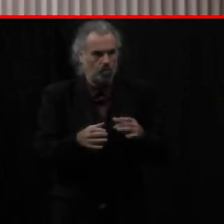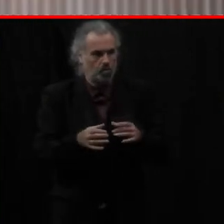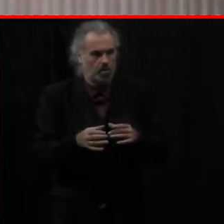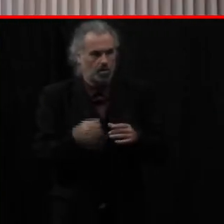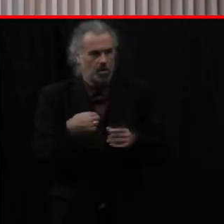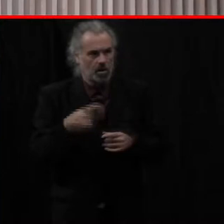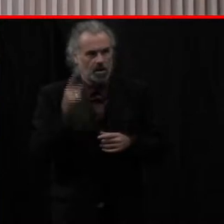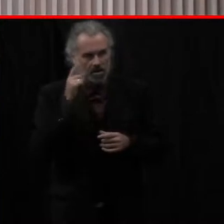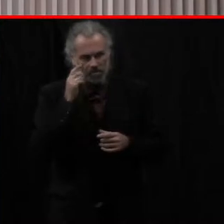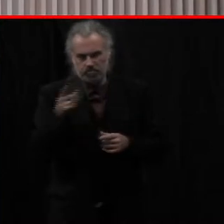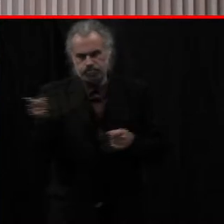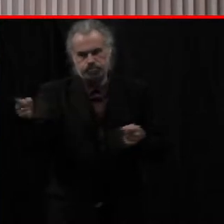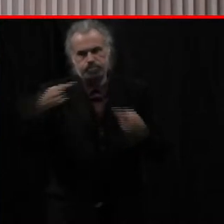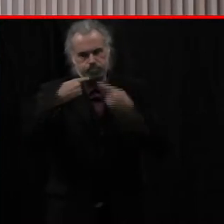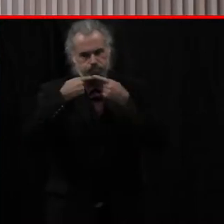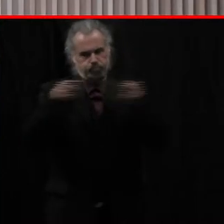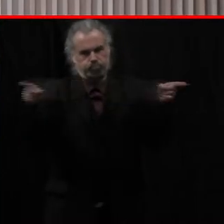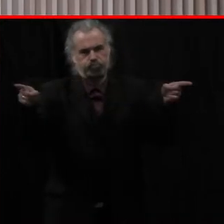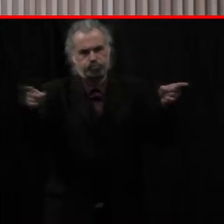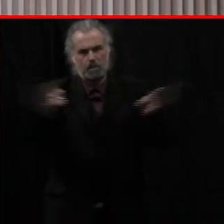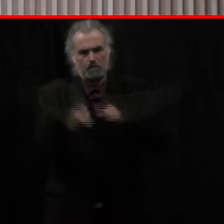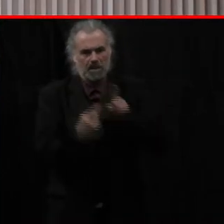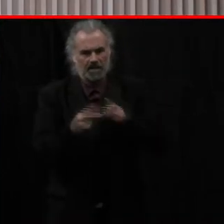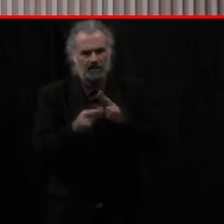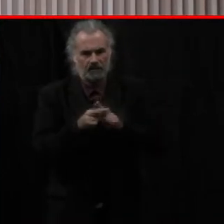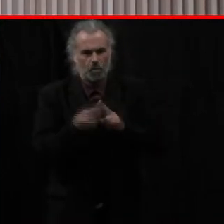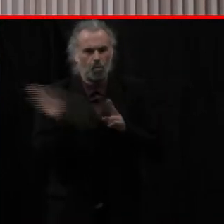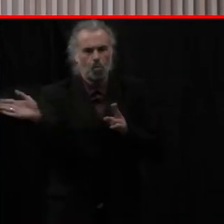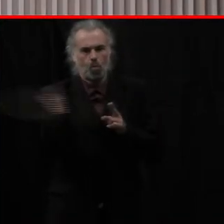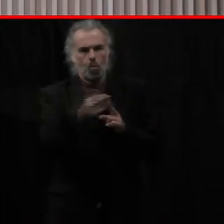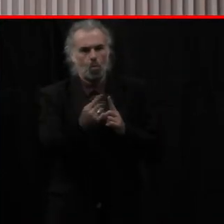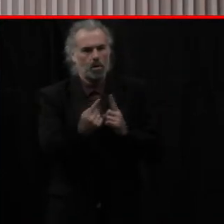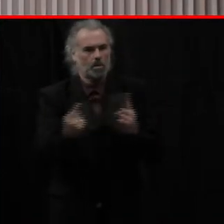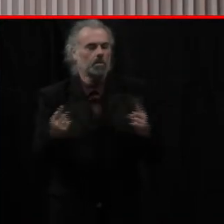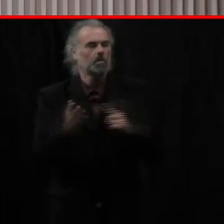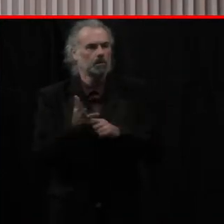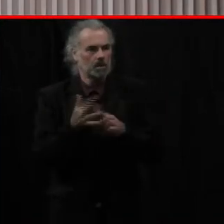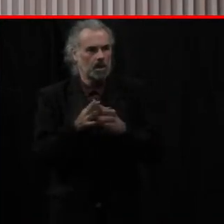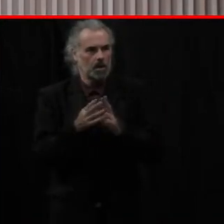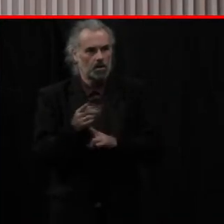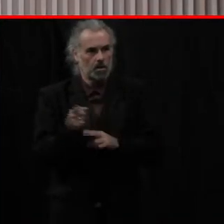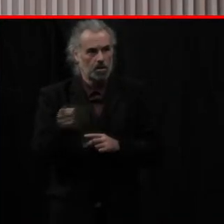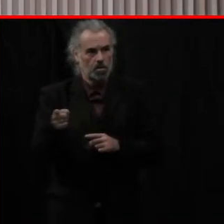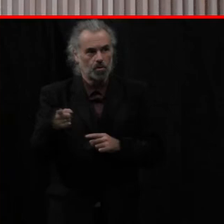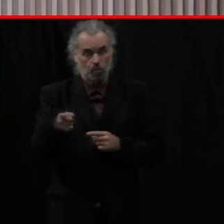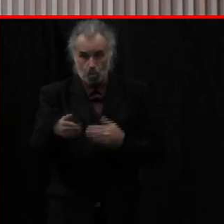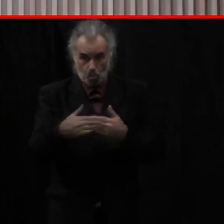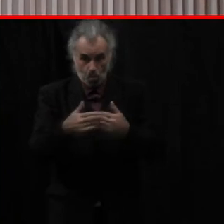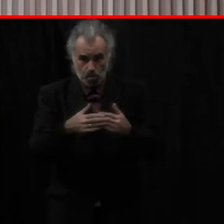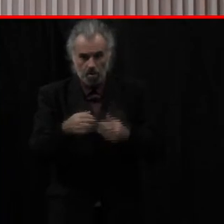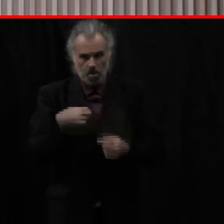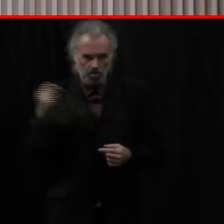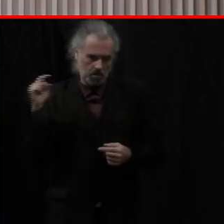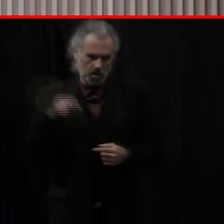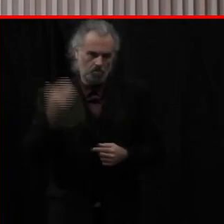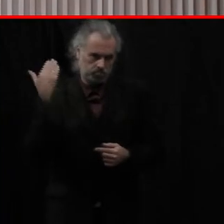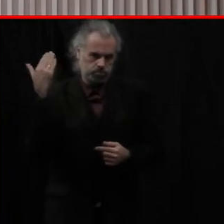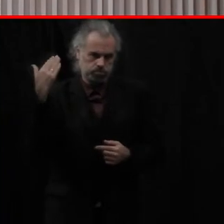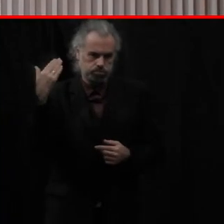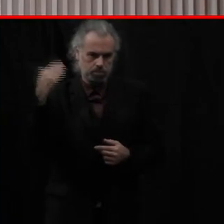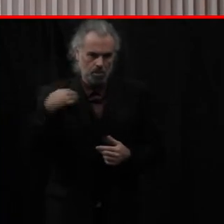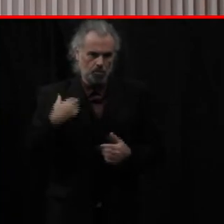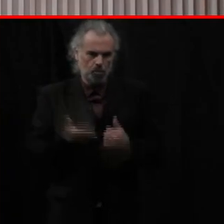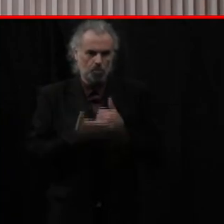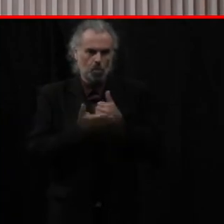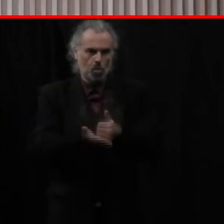call a town meeting. So, you call it, I'll speak. You'll speak? I'll back you up.